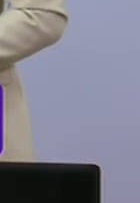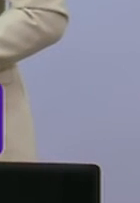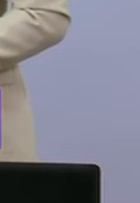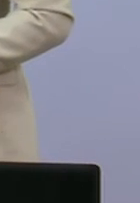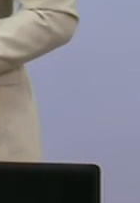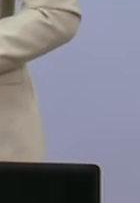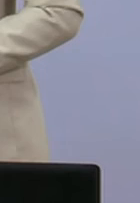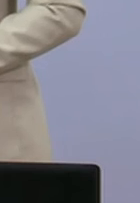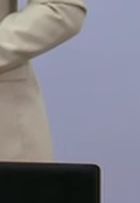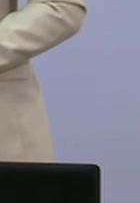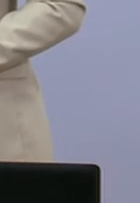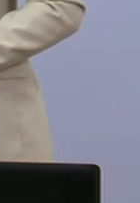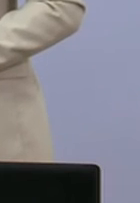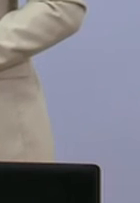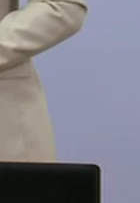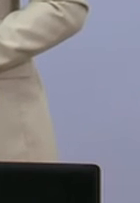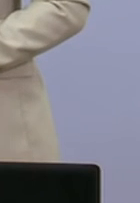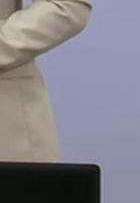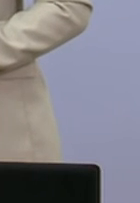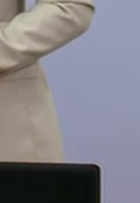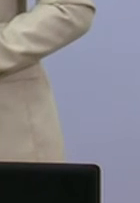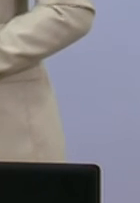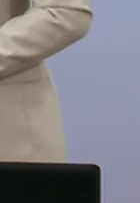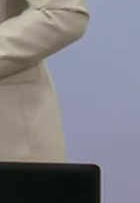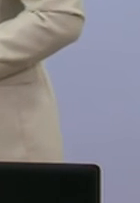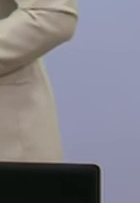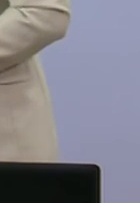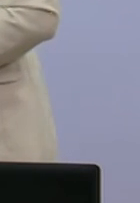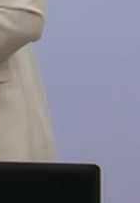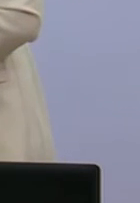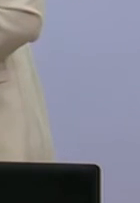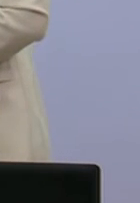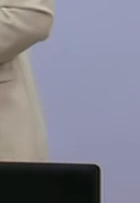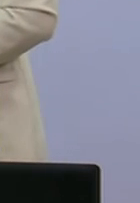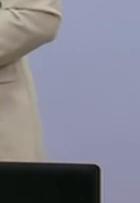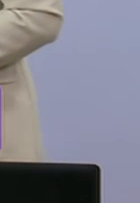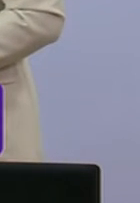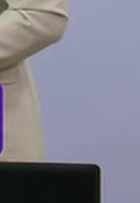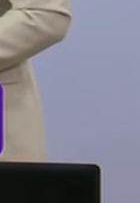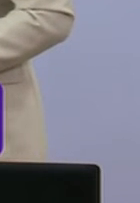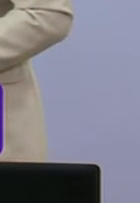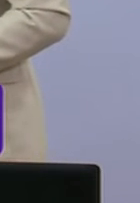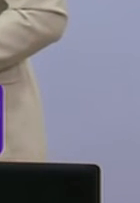Yes, today we will talk about days of the week.